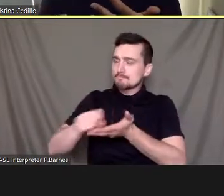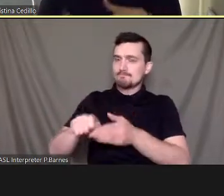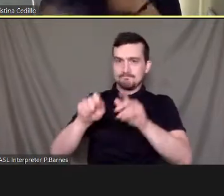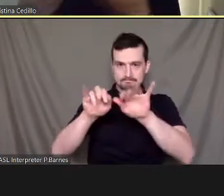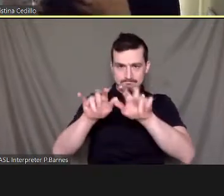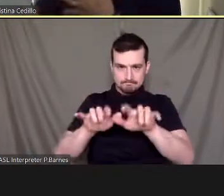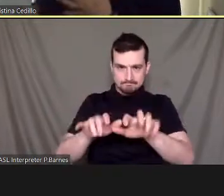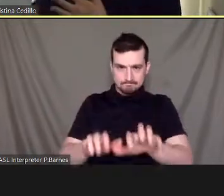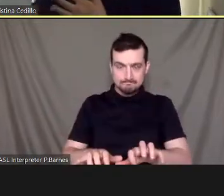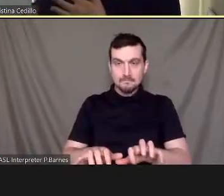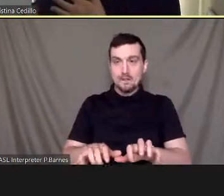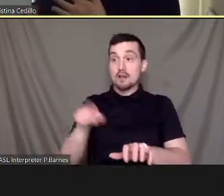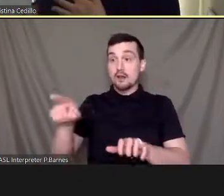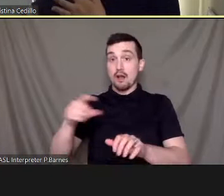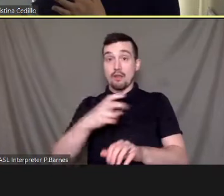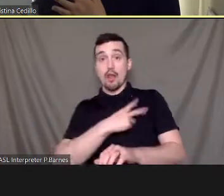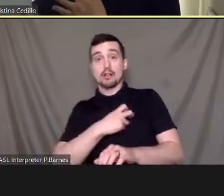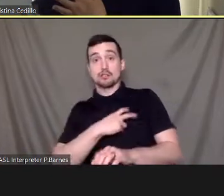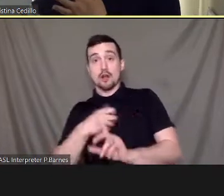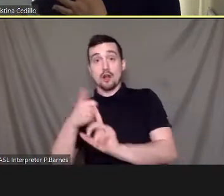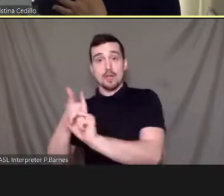as the consultant